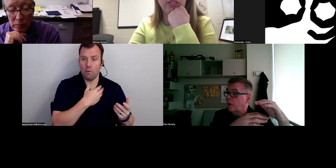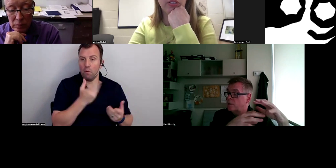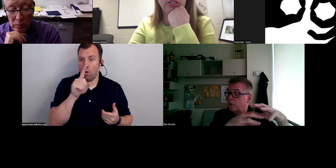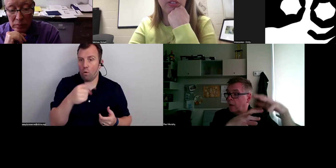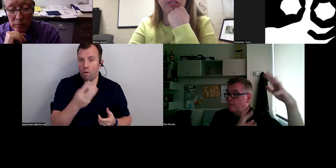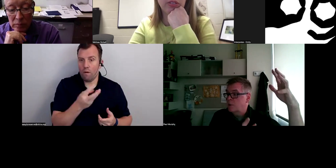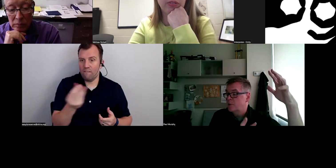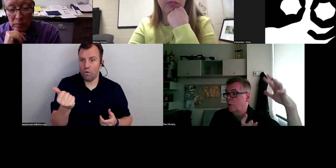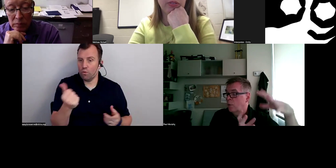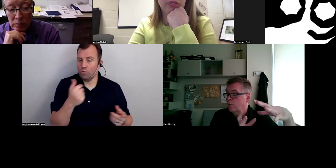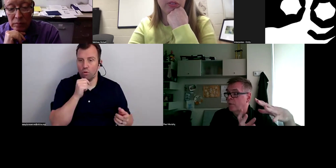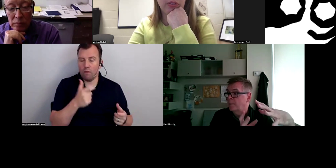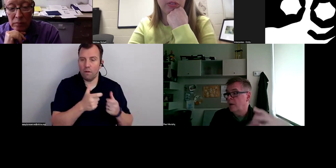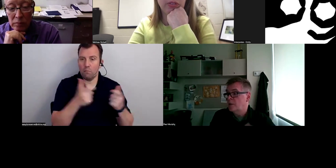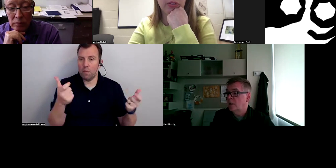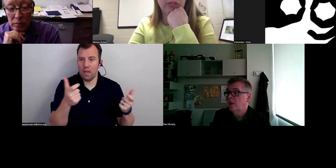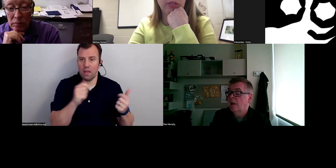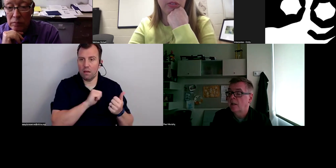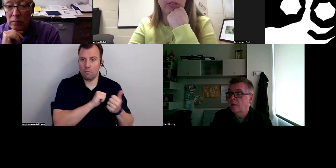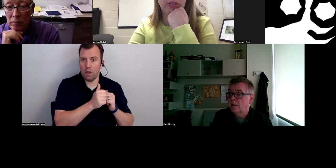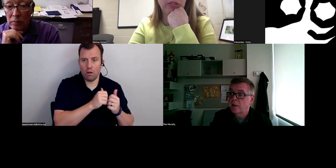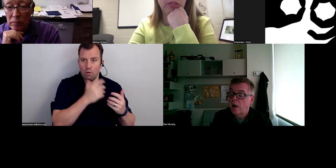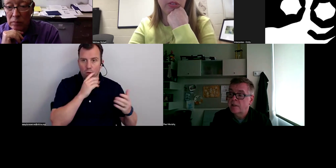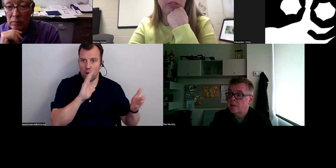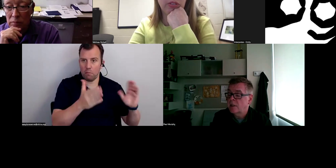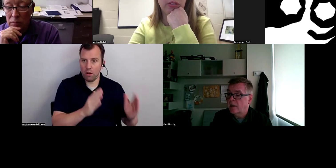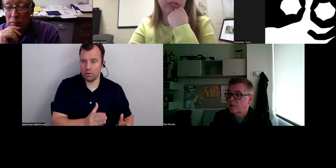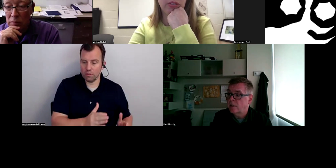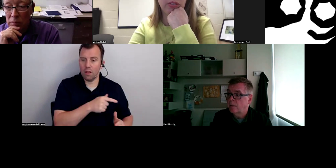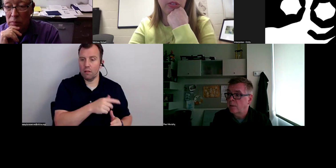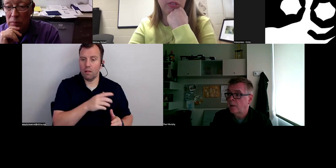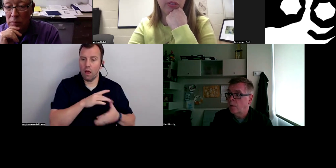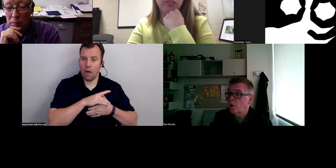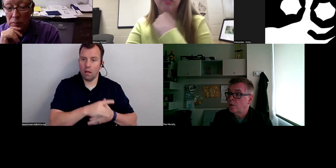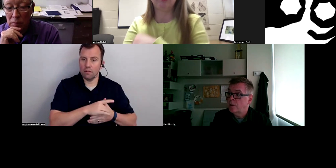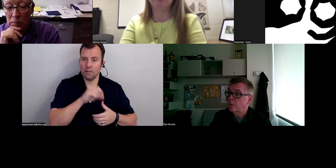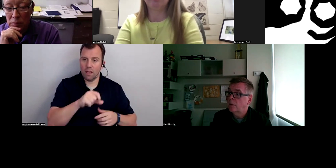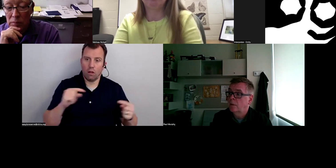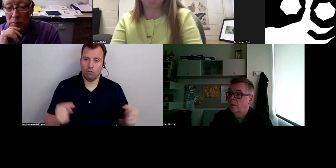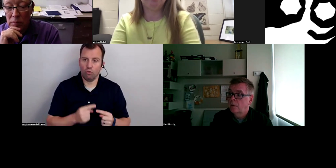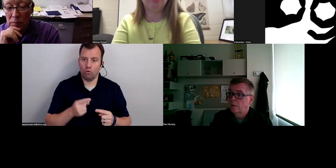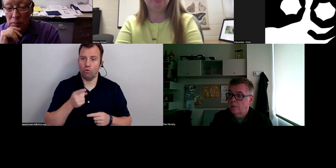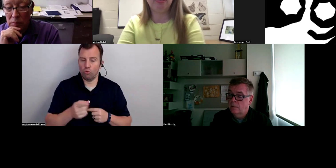those. So you don't have as large a cohort for comparison. And the context can actually hurt you.